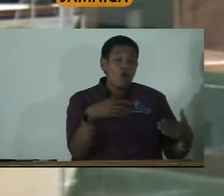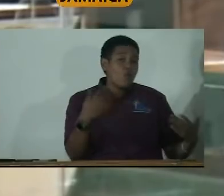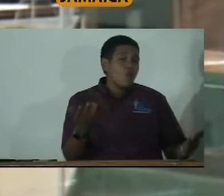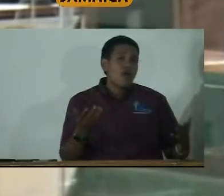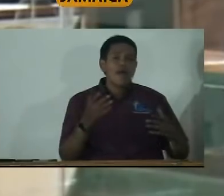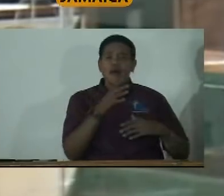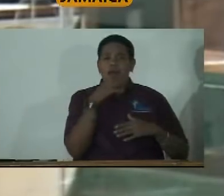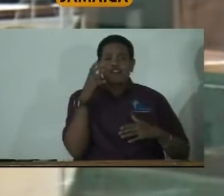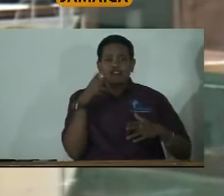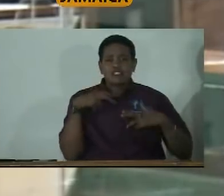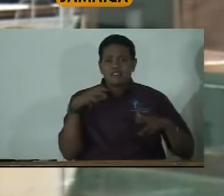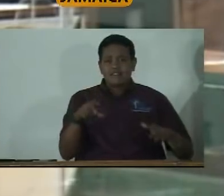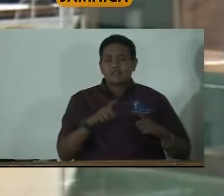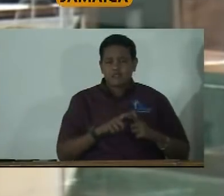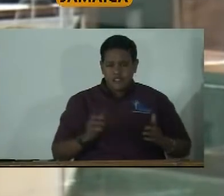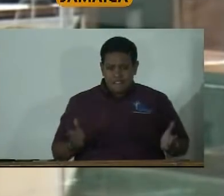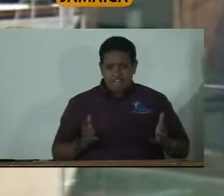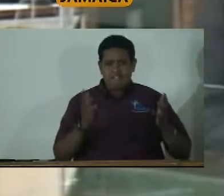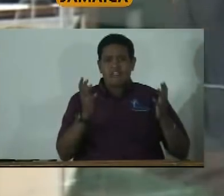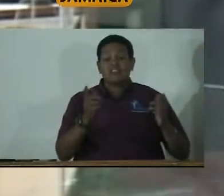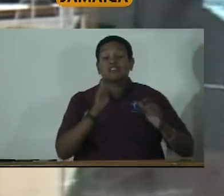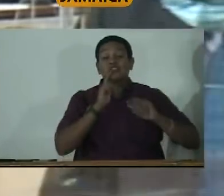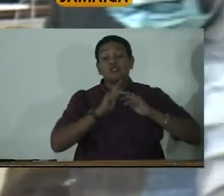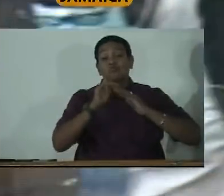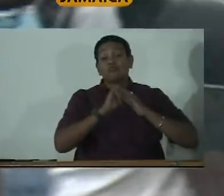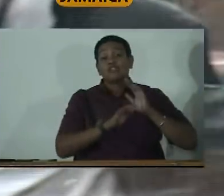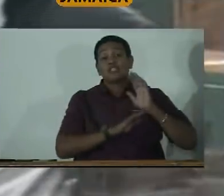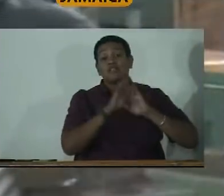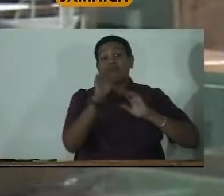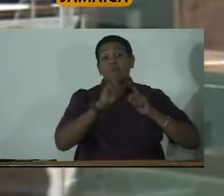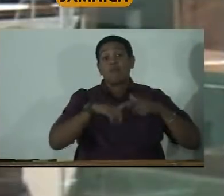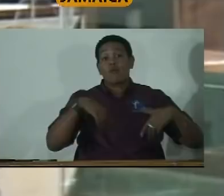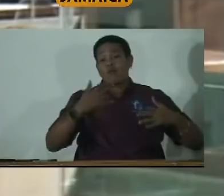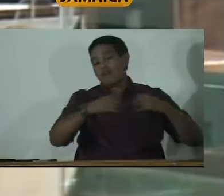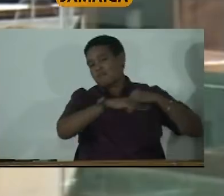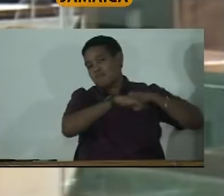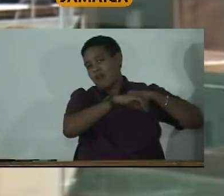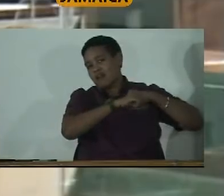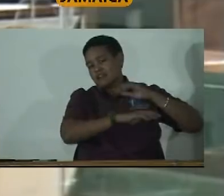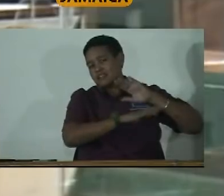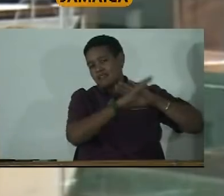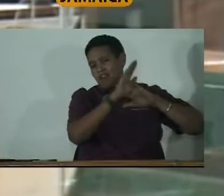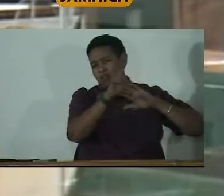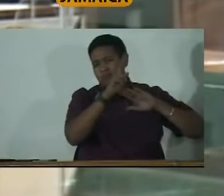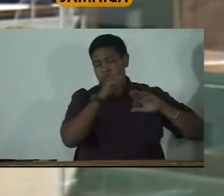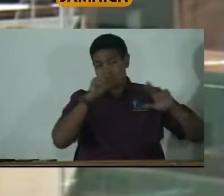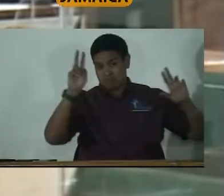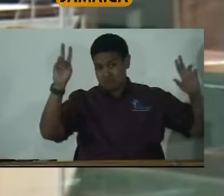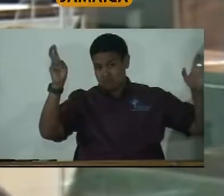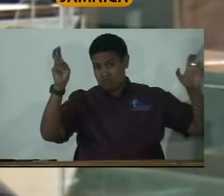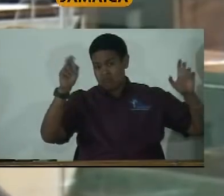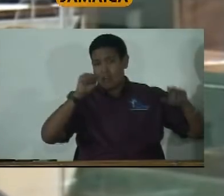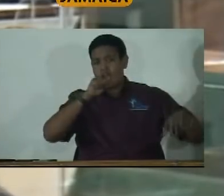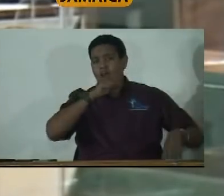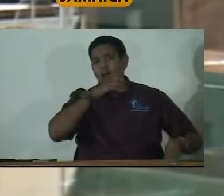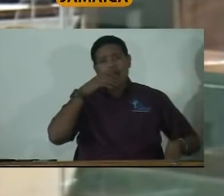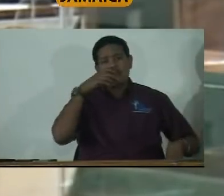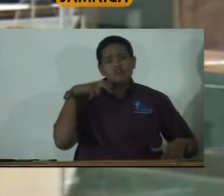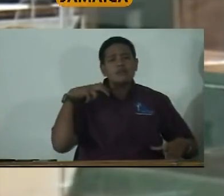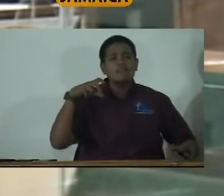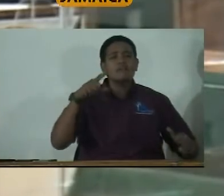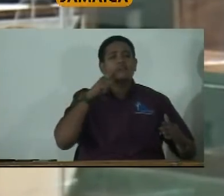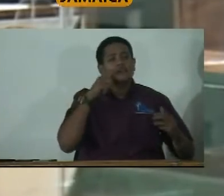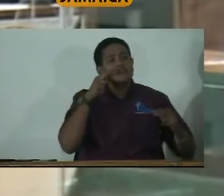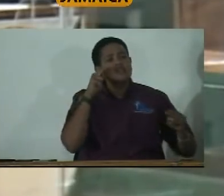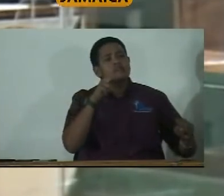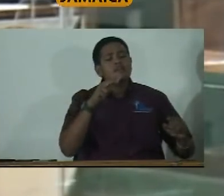and facilitation, project development, and market development. The term Agro-Invest covers the investment